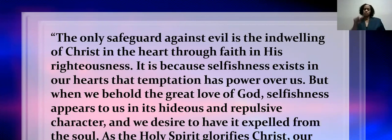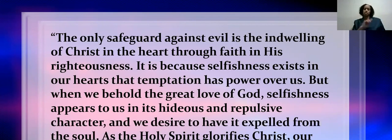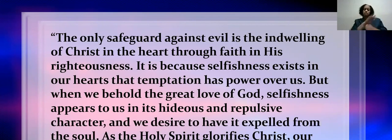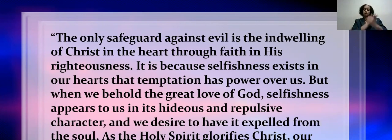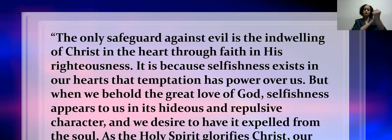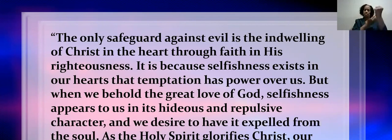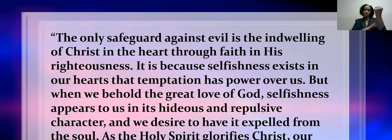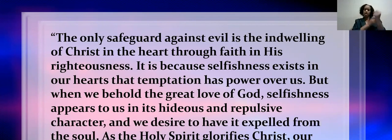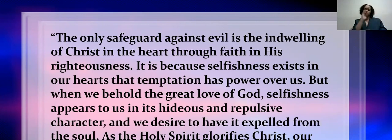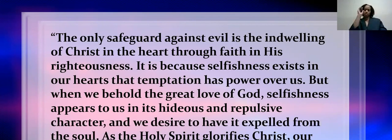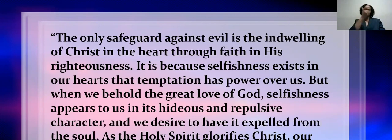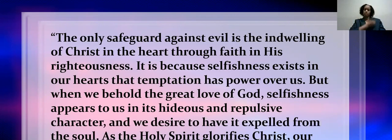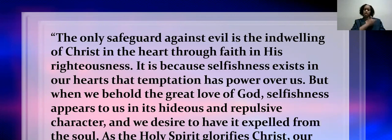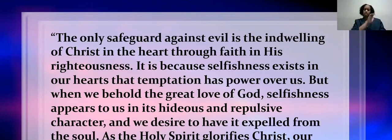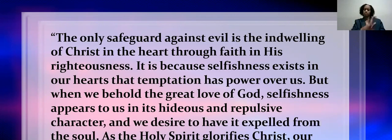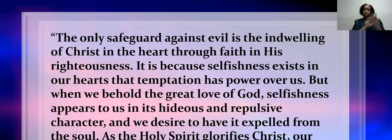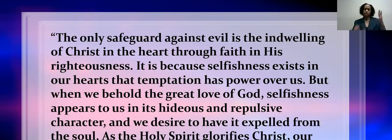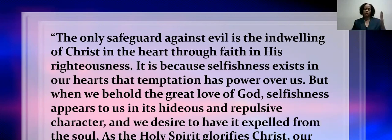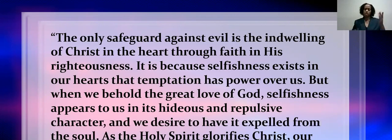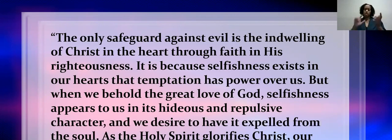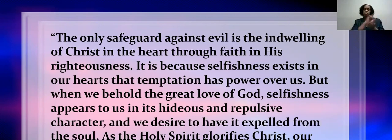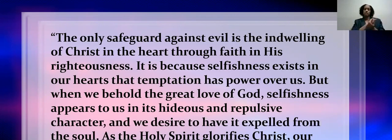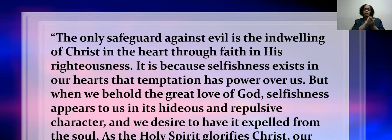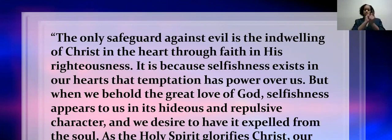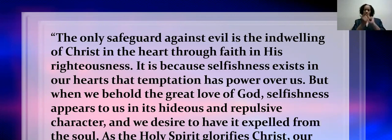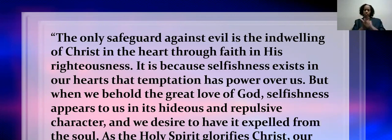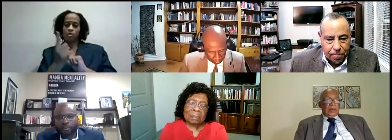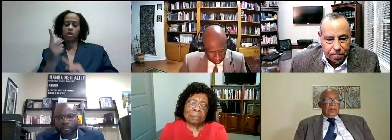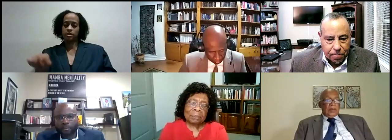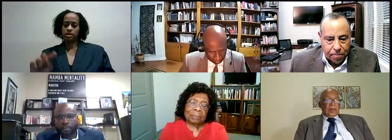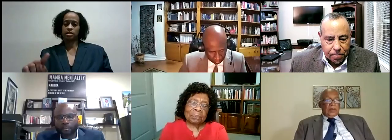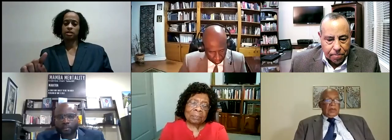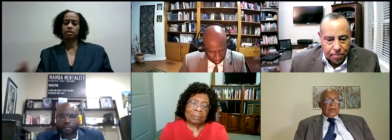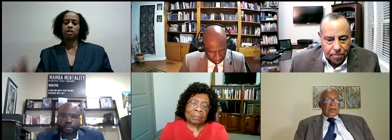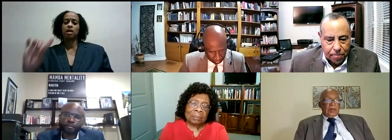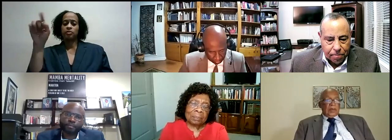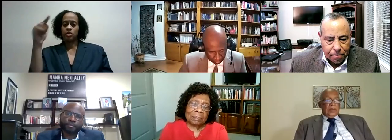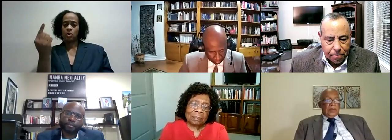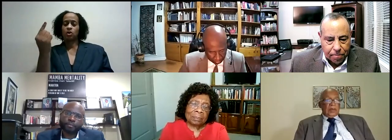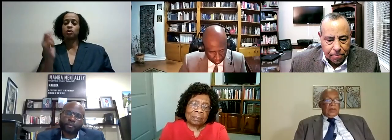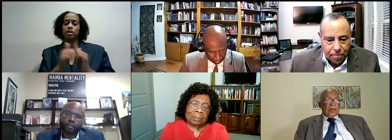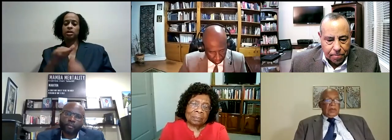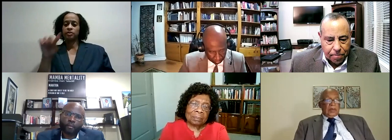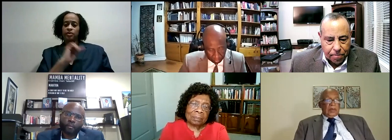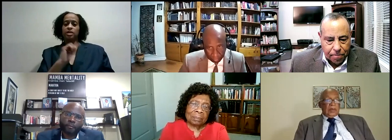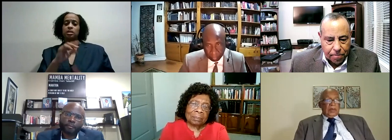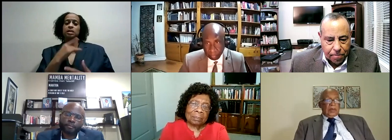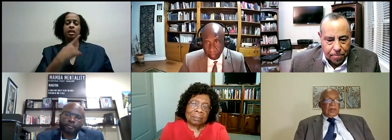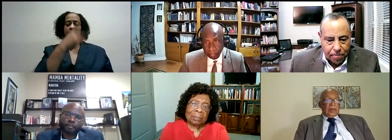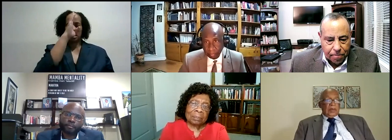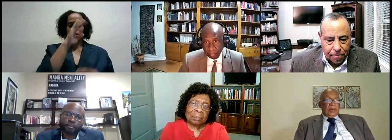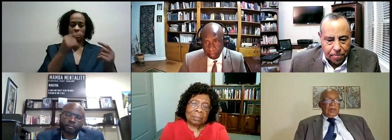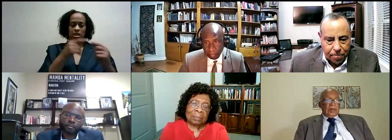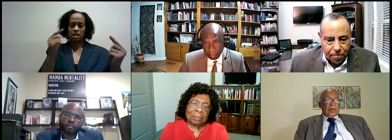and the grace of Christ transforms the character. So the only safeguard against evil is